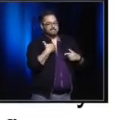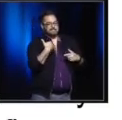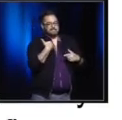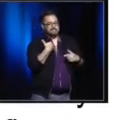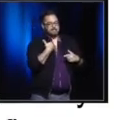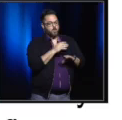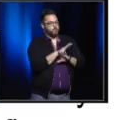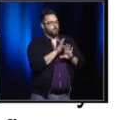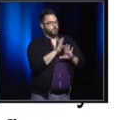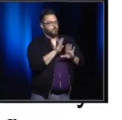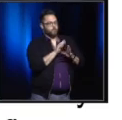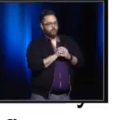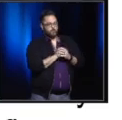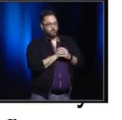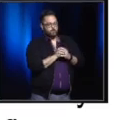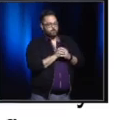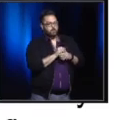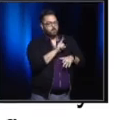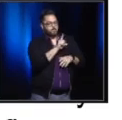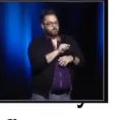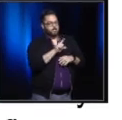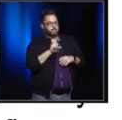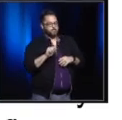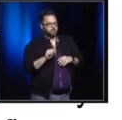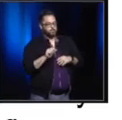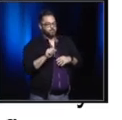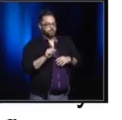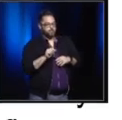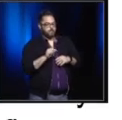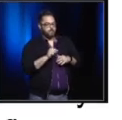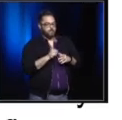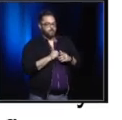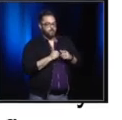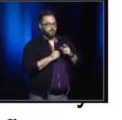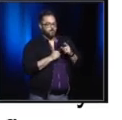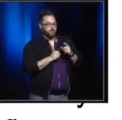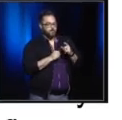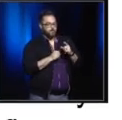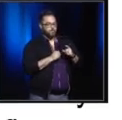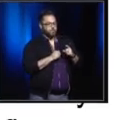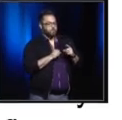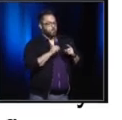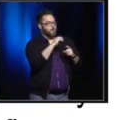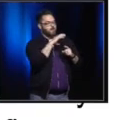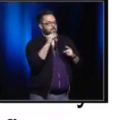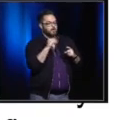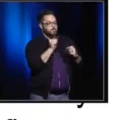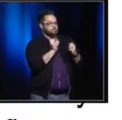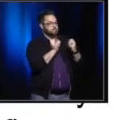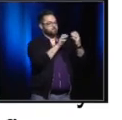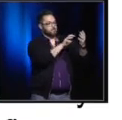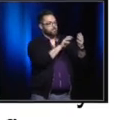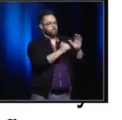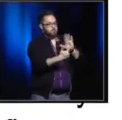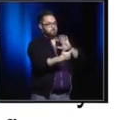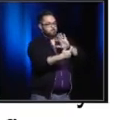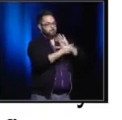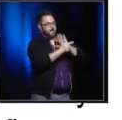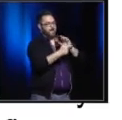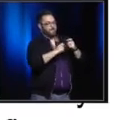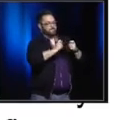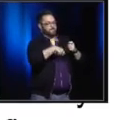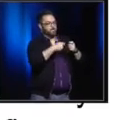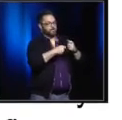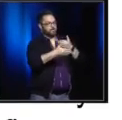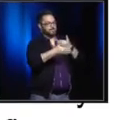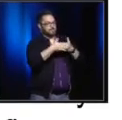in an interesting turn in 2020, Sea Shepherd USA took the New Zealand government to court to ban fisheries imports into the USA based on